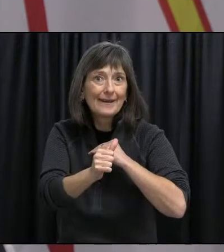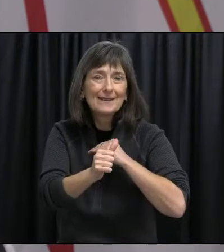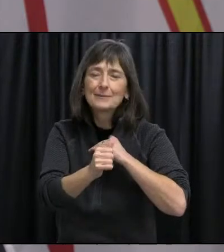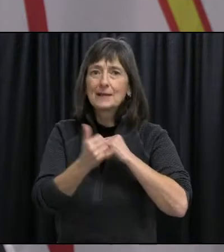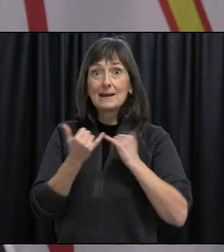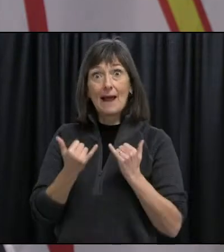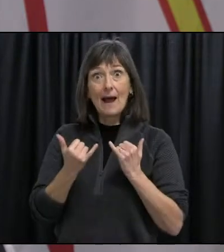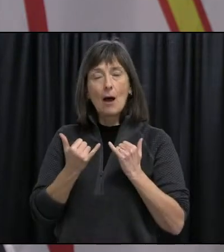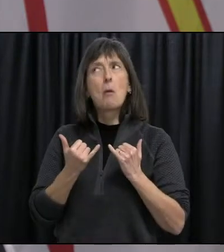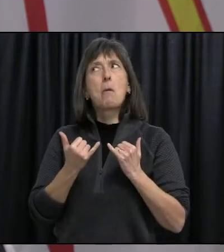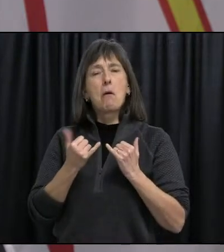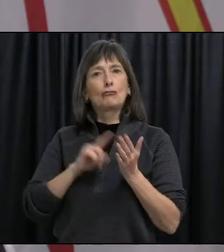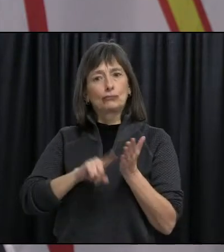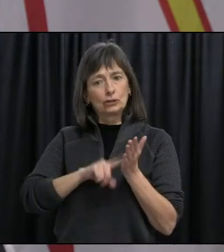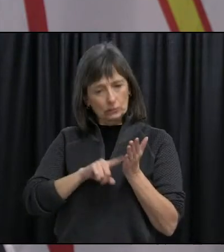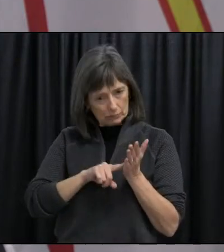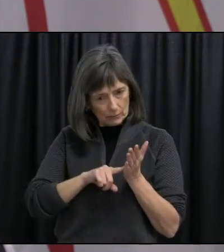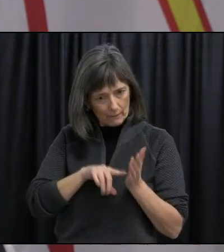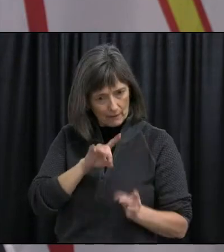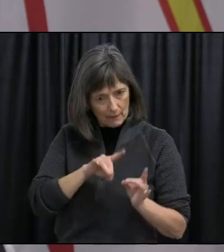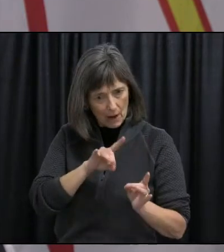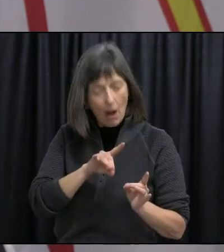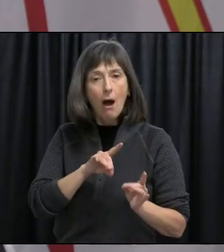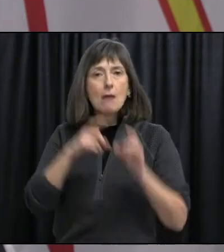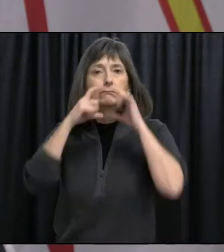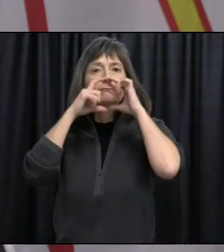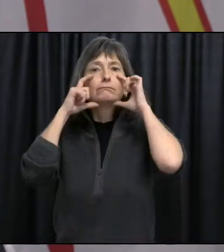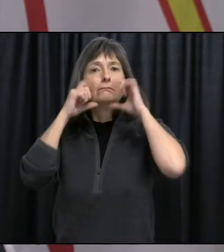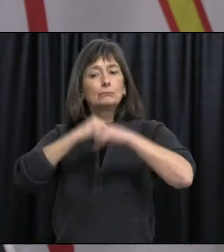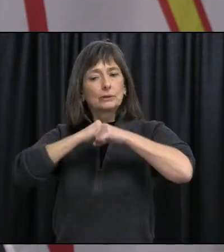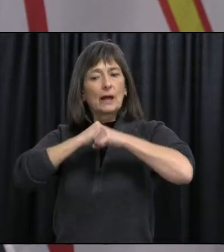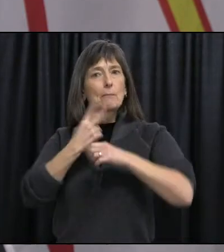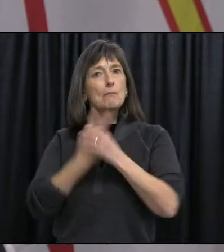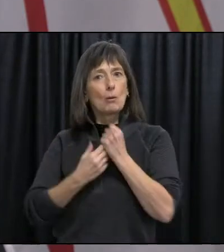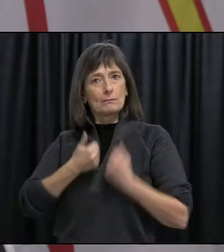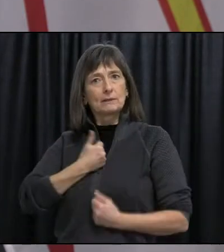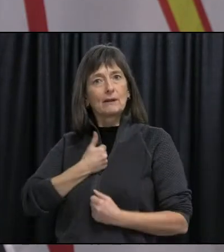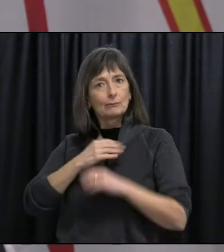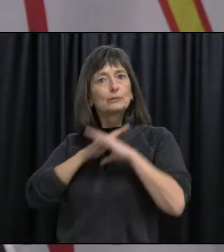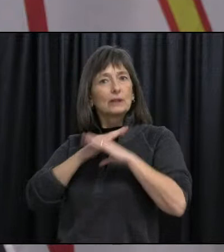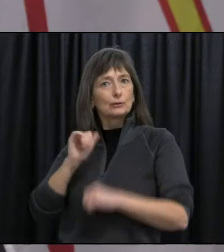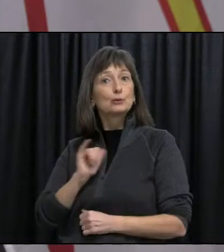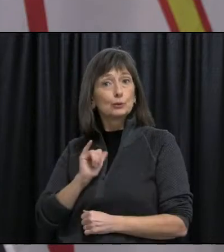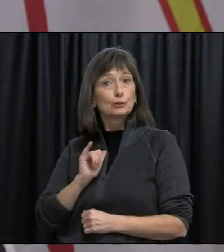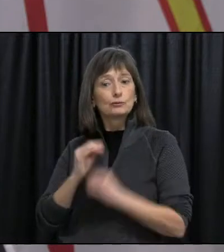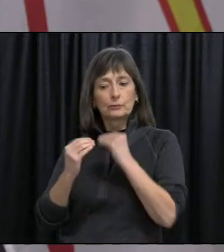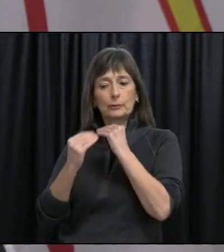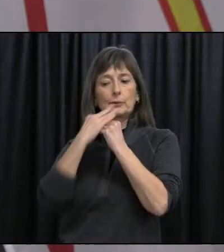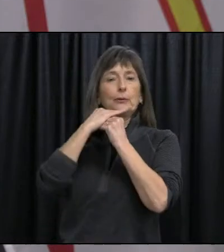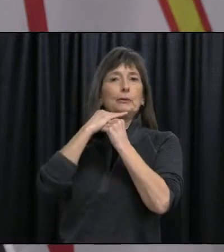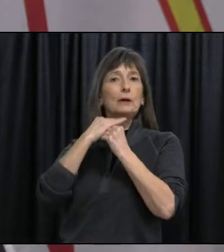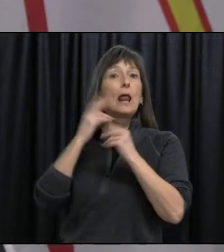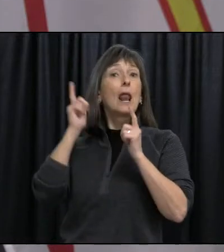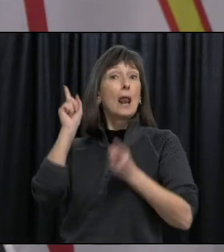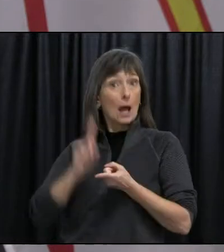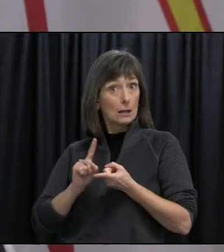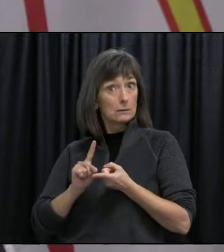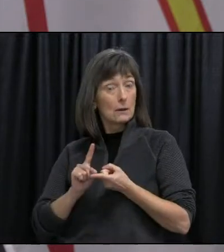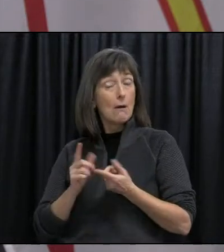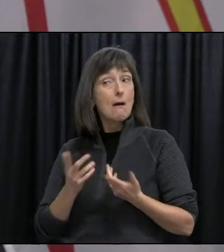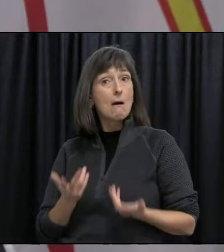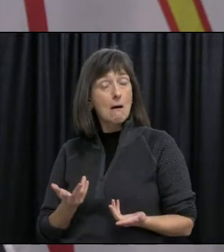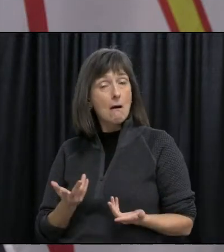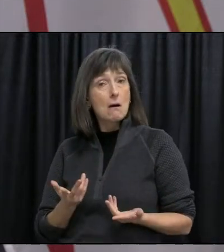knowledge initially. And when we made these recommendations, we talked about it as protecting others. But we do know that there is some